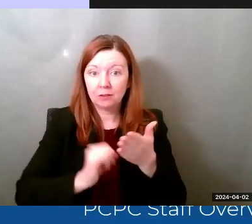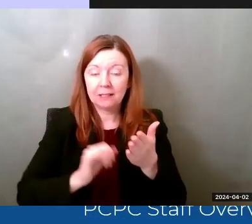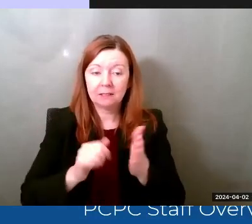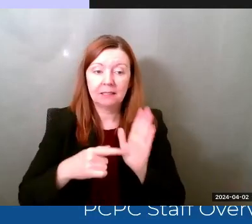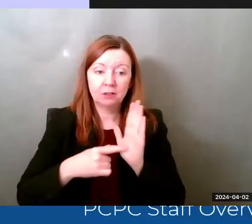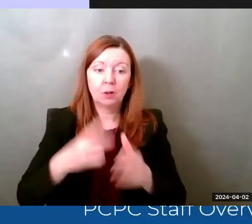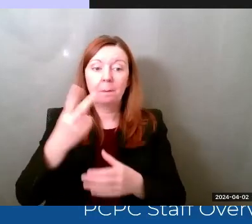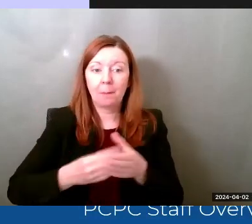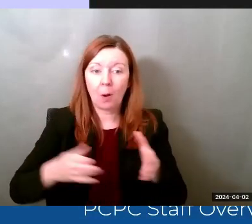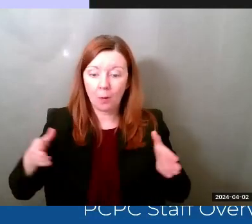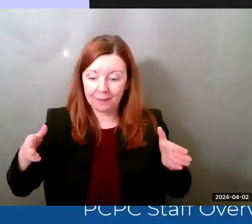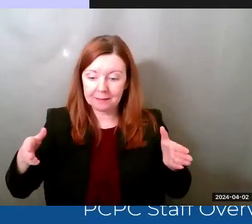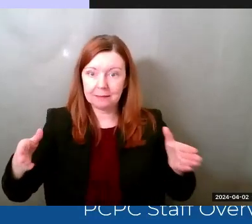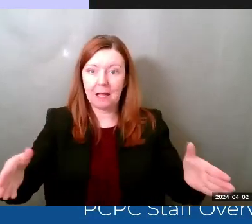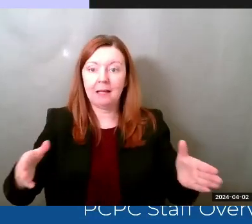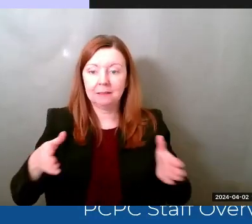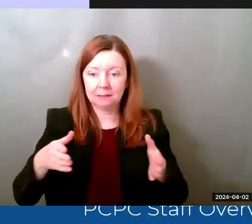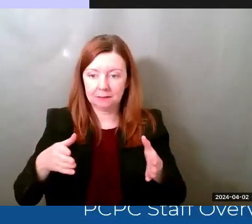of the street.